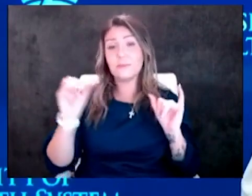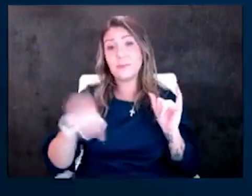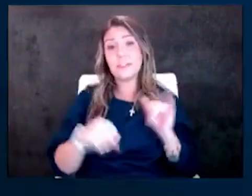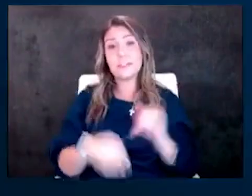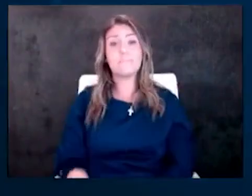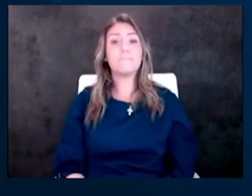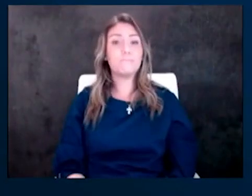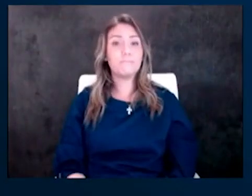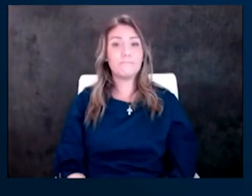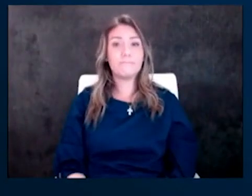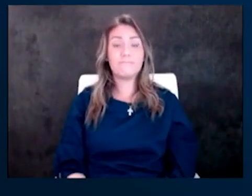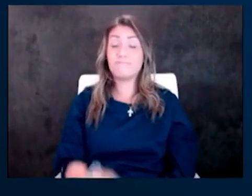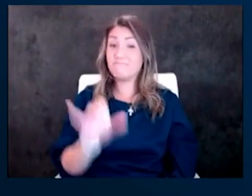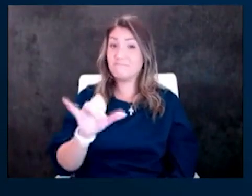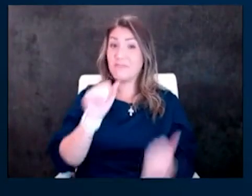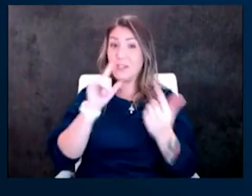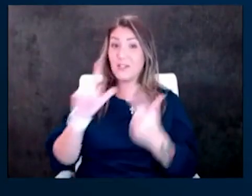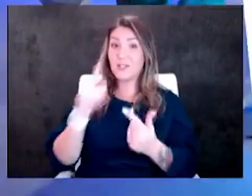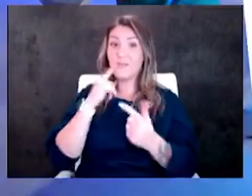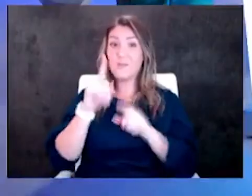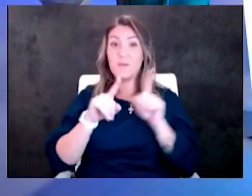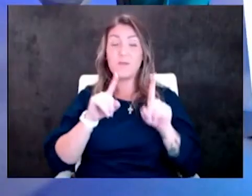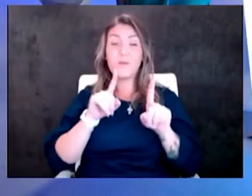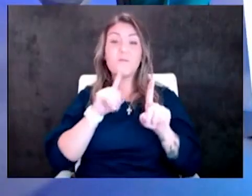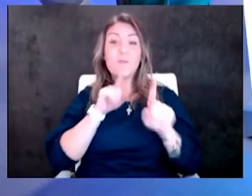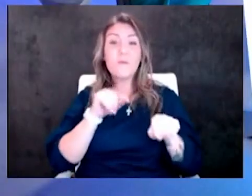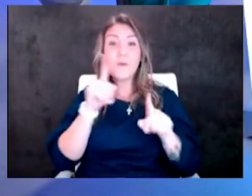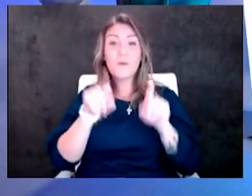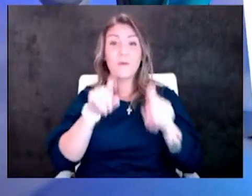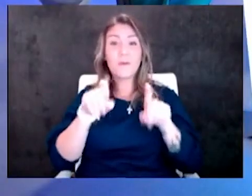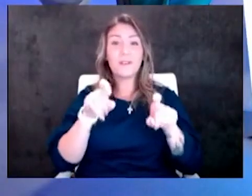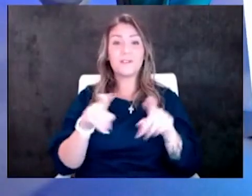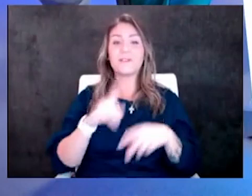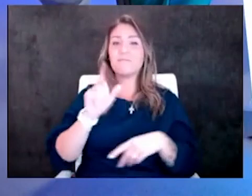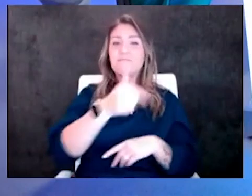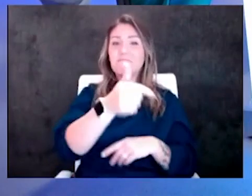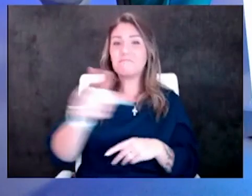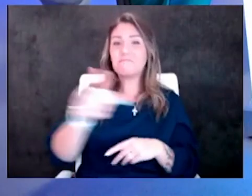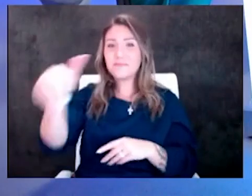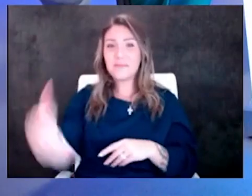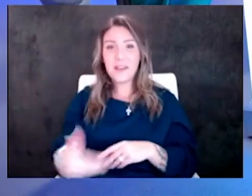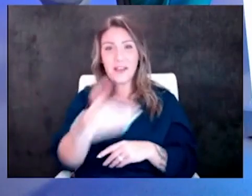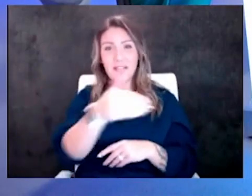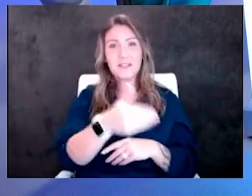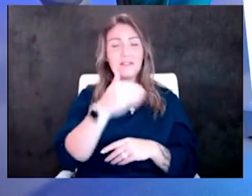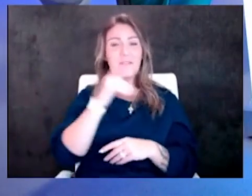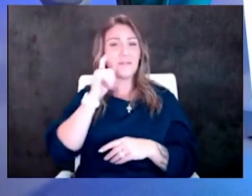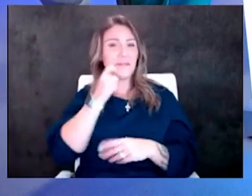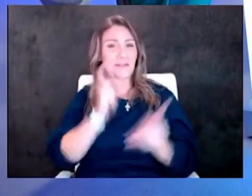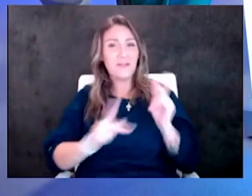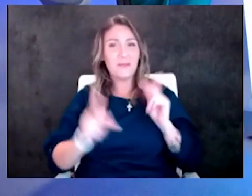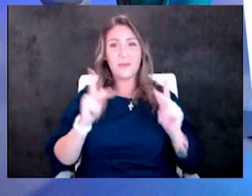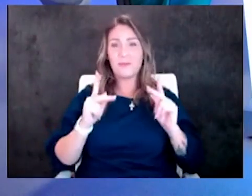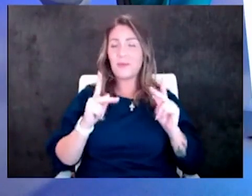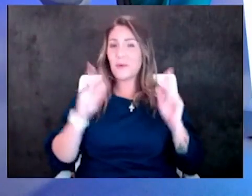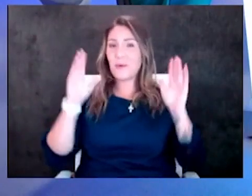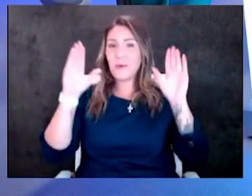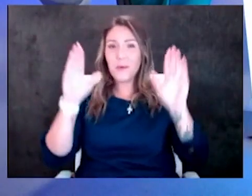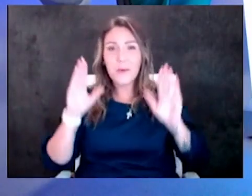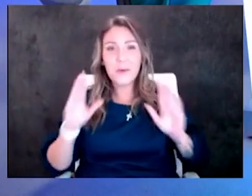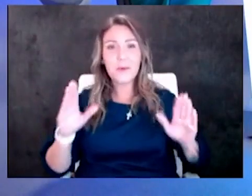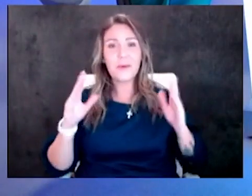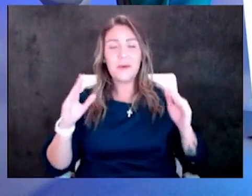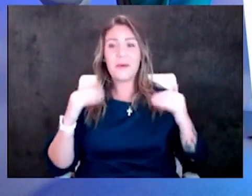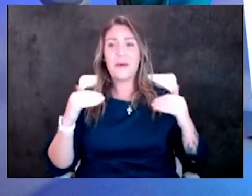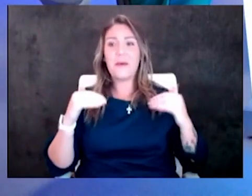That's it from me. All right, let's turn to our guests. Folks, we have some pretty cool folks here today. They are incredibly accomplished. They do amazing work. Dr.